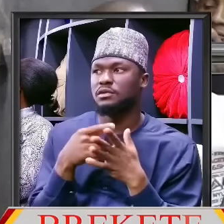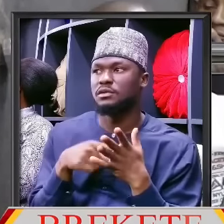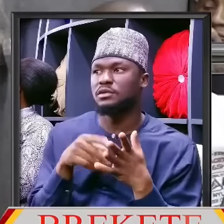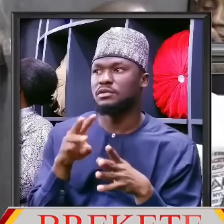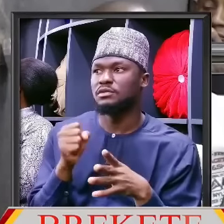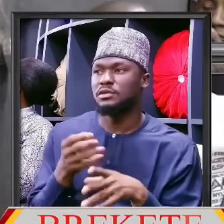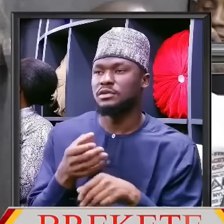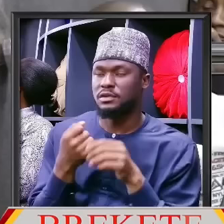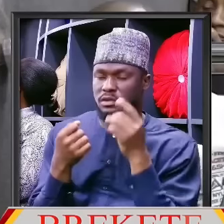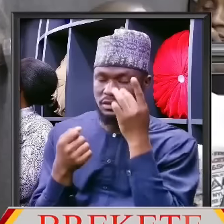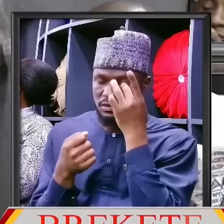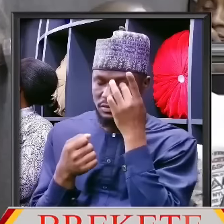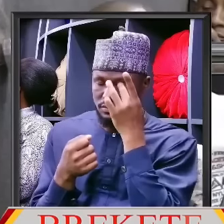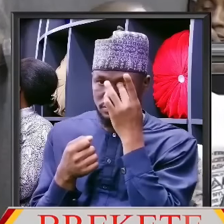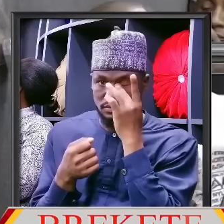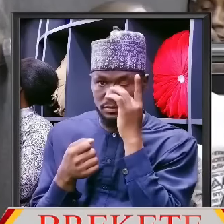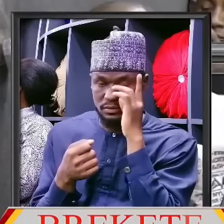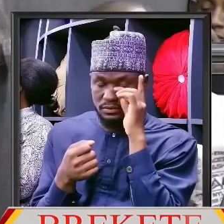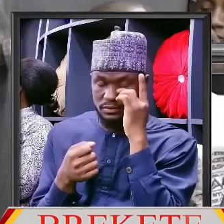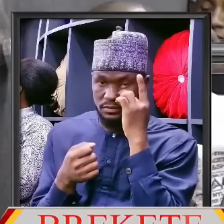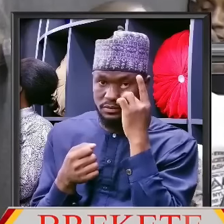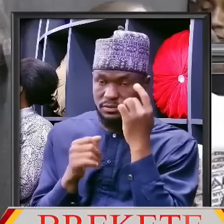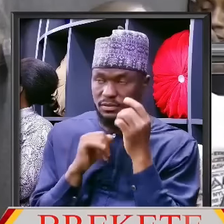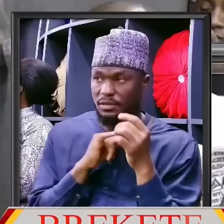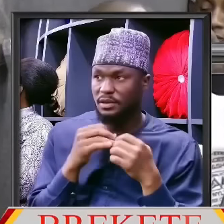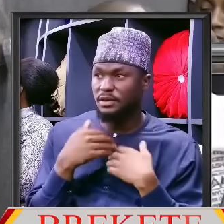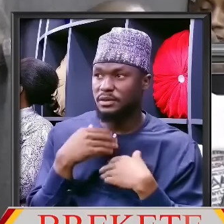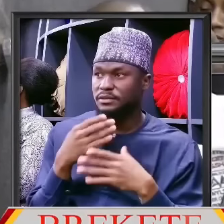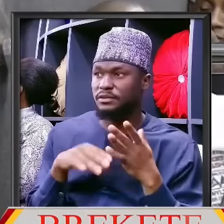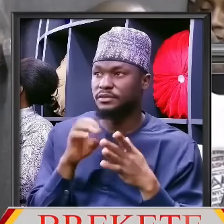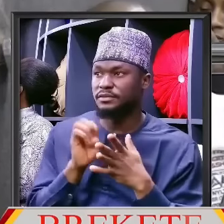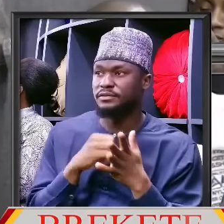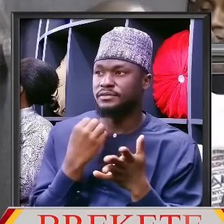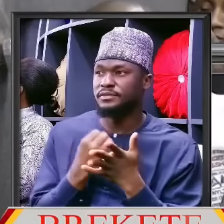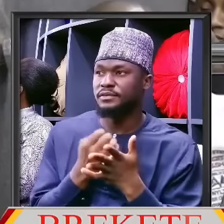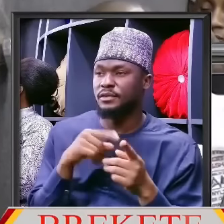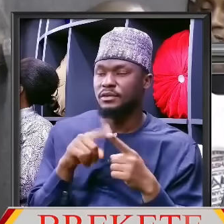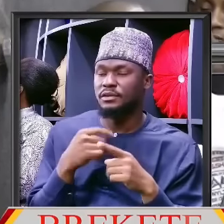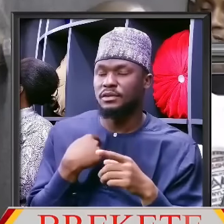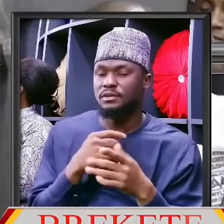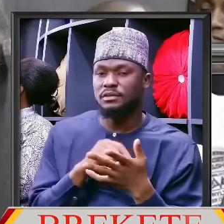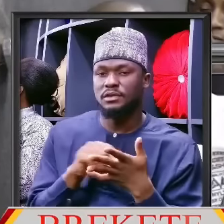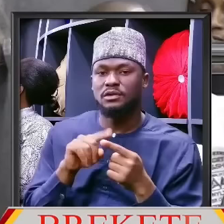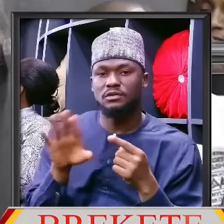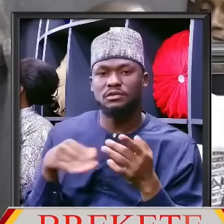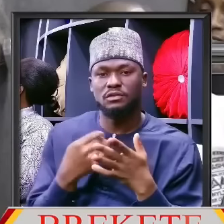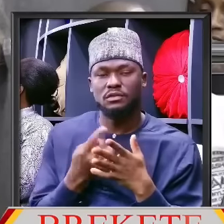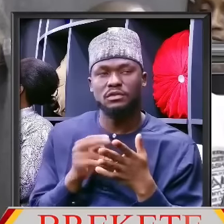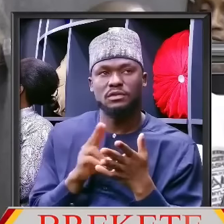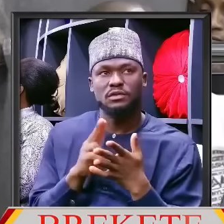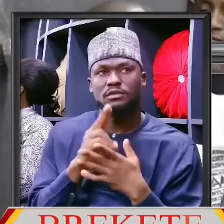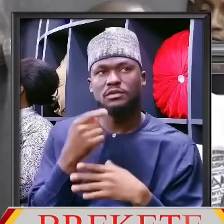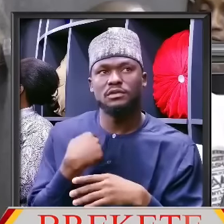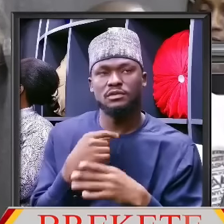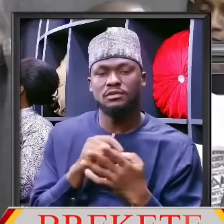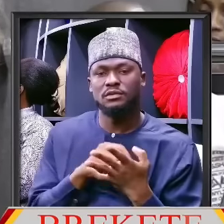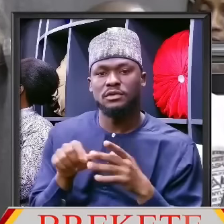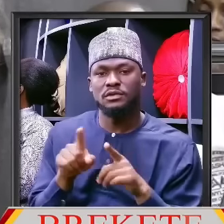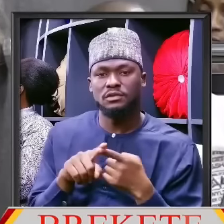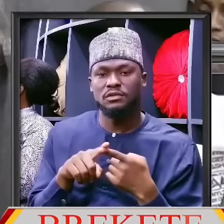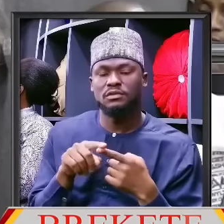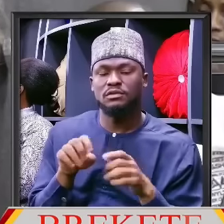out. I get documentary evidence. When we take rights to all the universities, we write to even